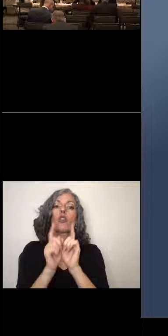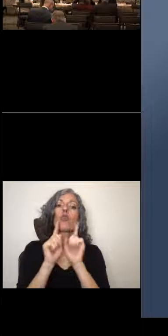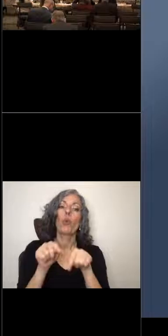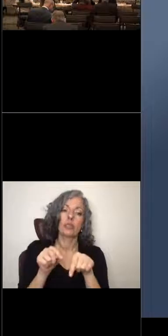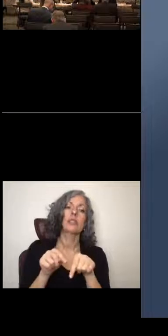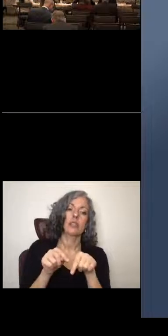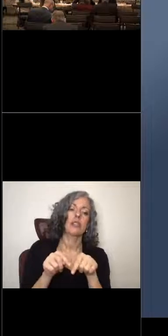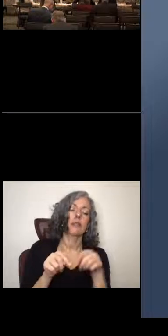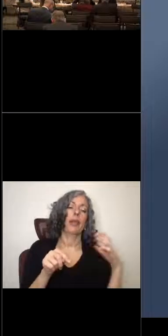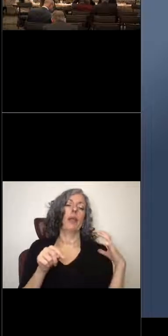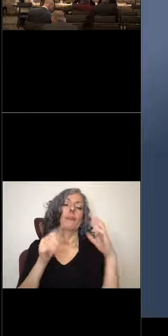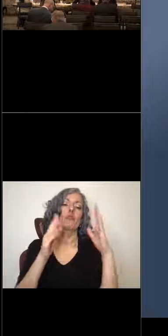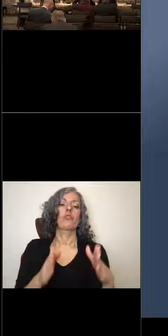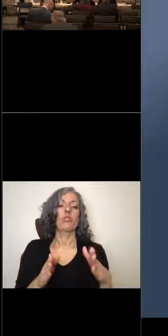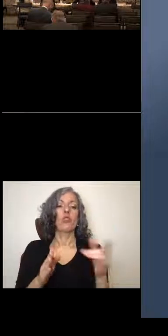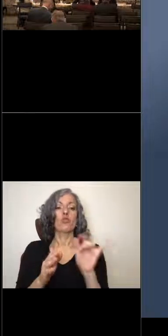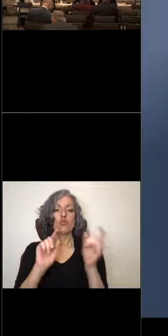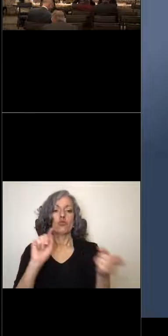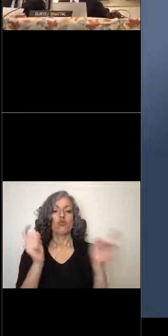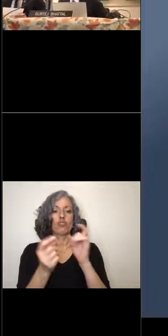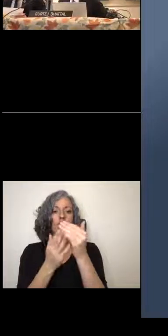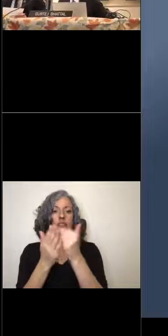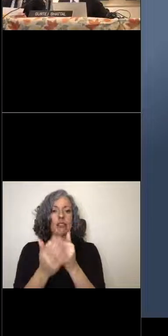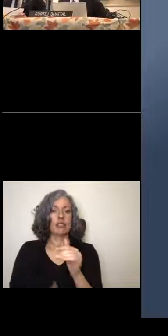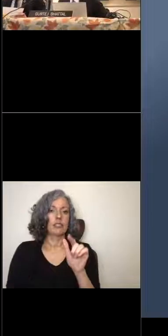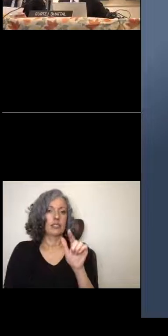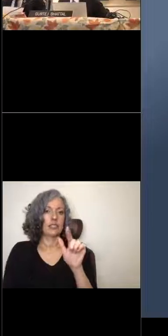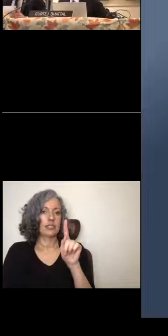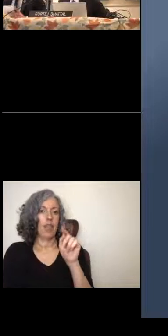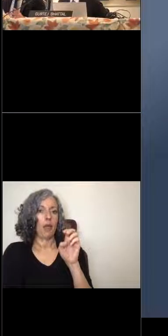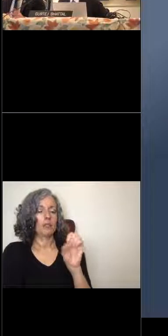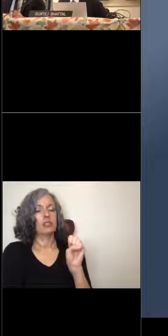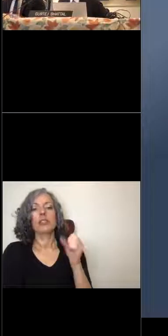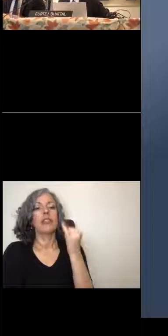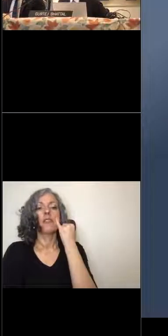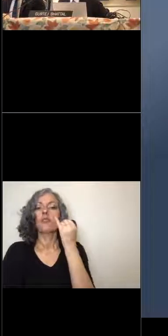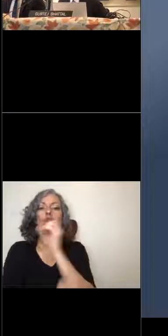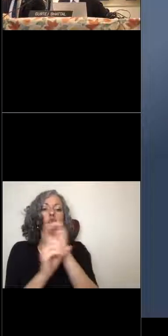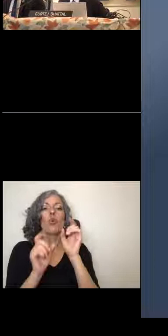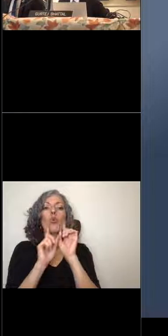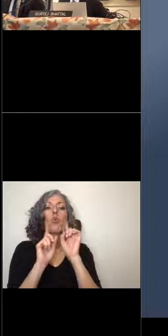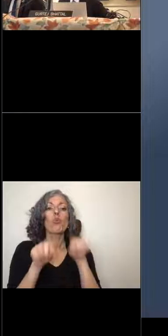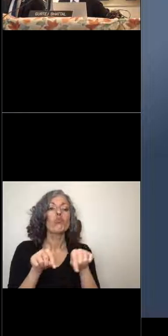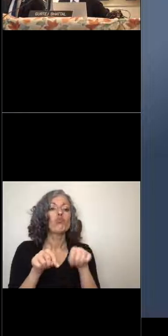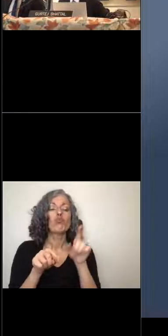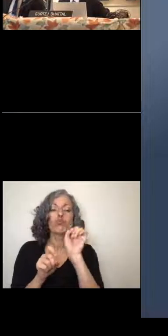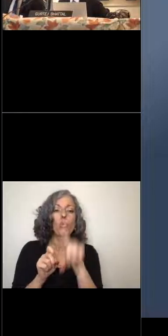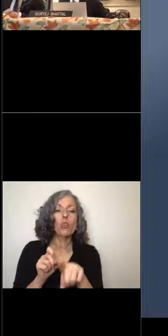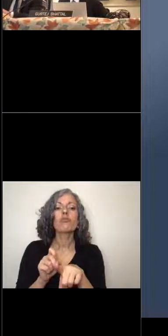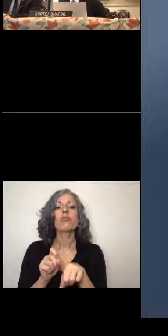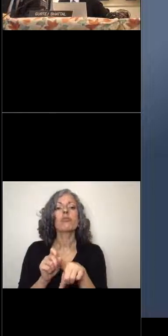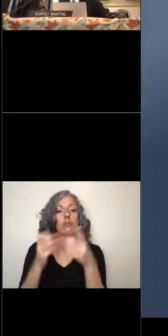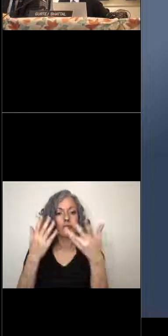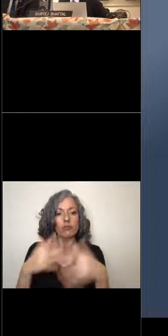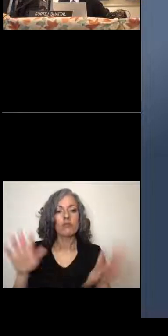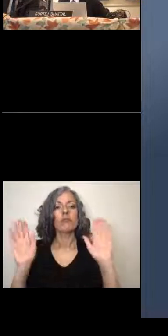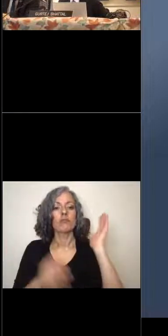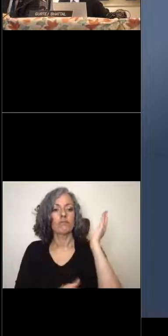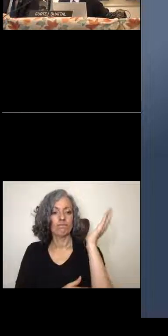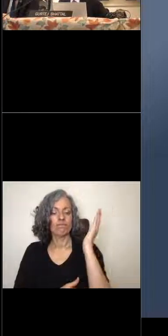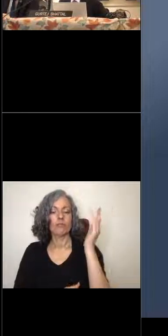note the change list for tabs 29 and 41. If there are no questions or comments, that will conclude the presentation of the information